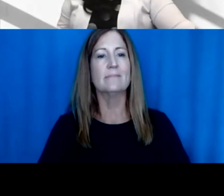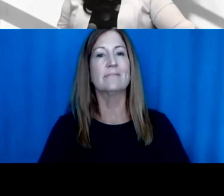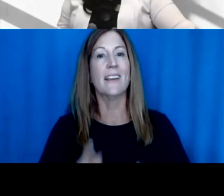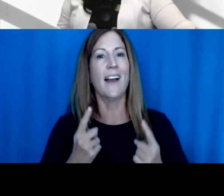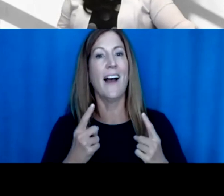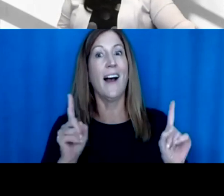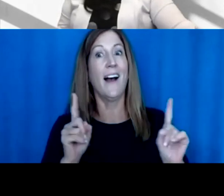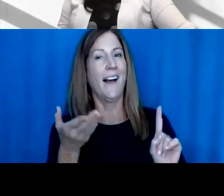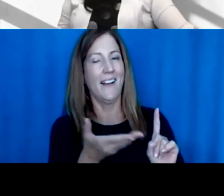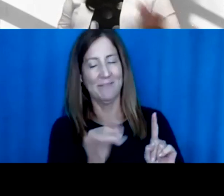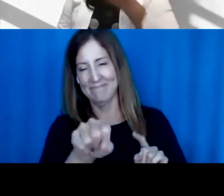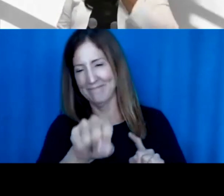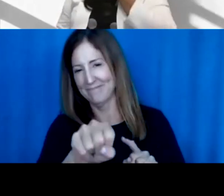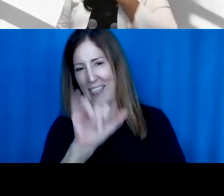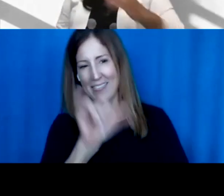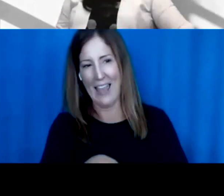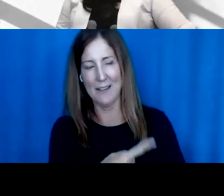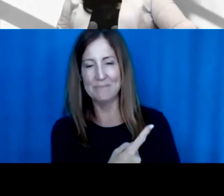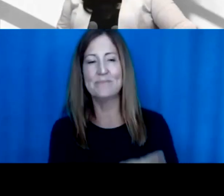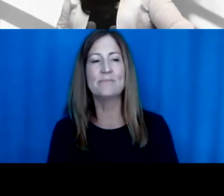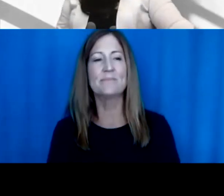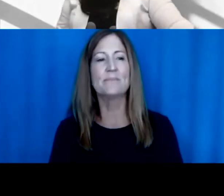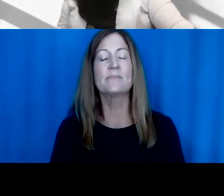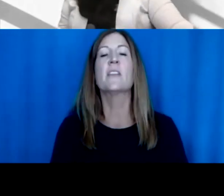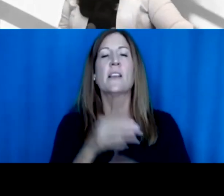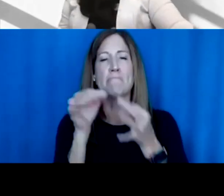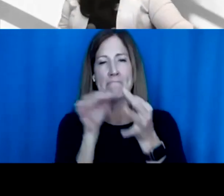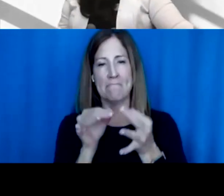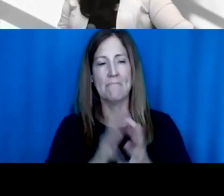Yeah, that's it. I'm sorry. Yeah. So